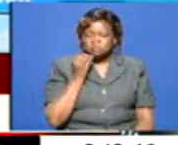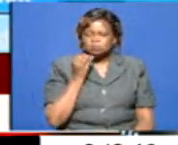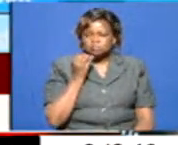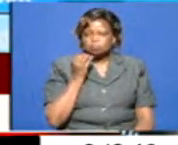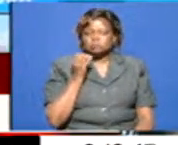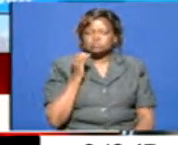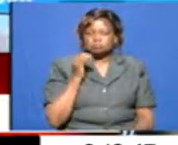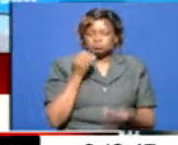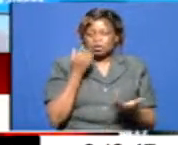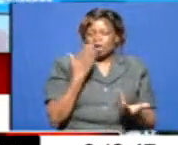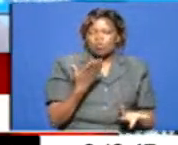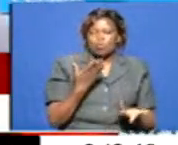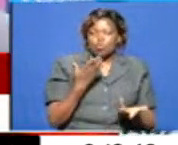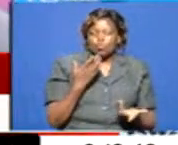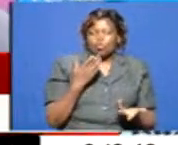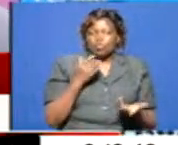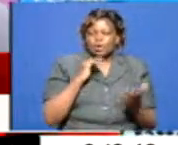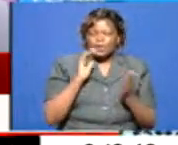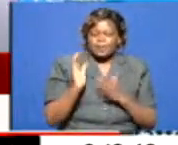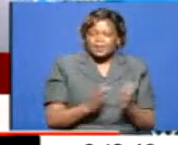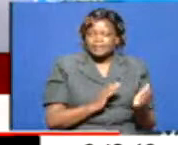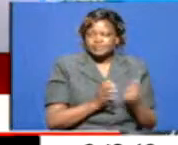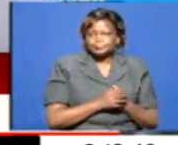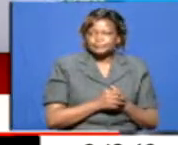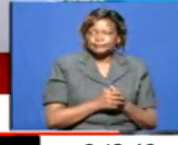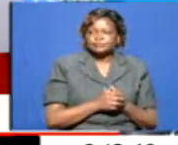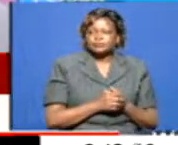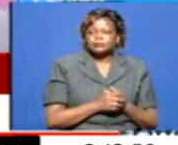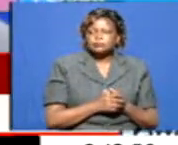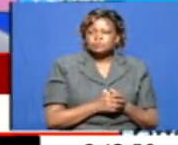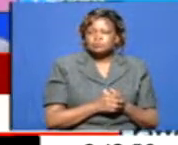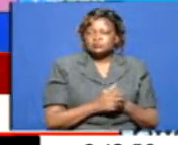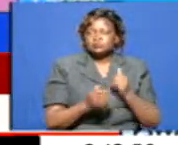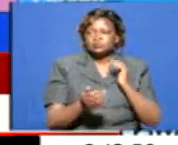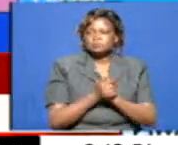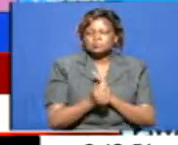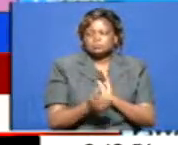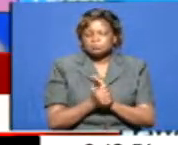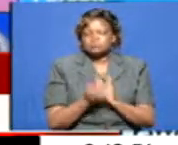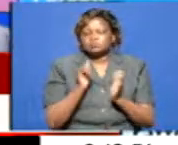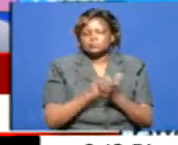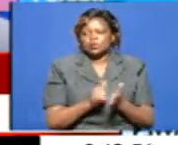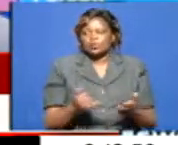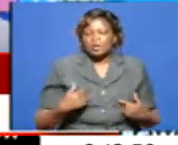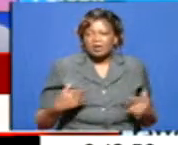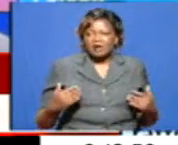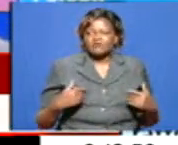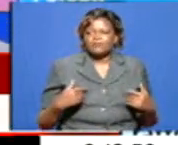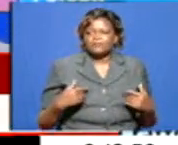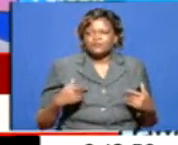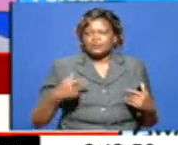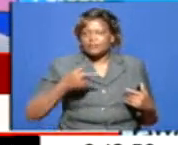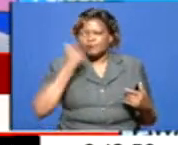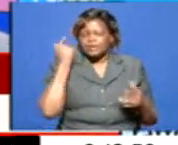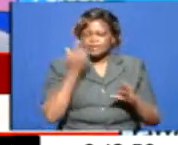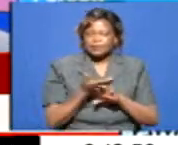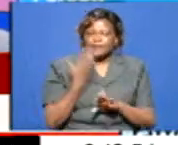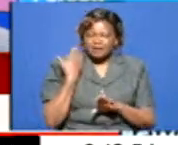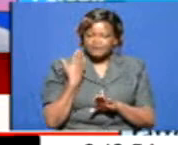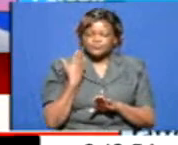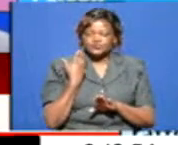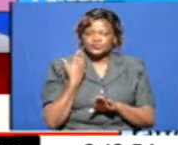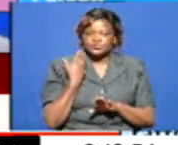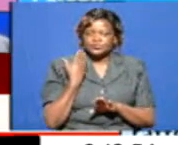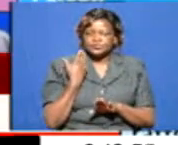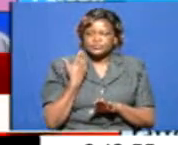we are going to recognize the skill manpower that we now have. Because previously there